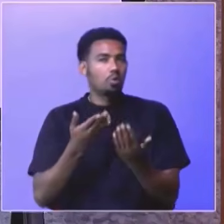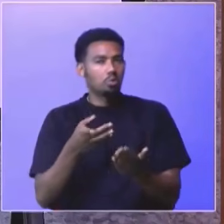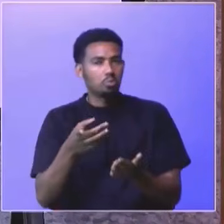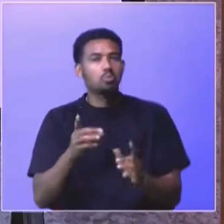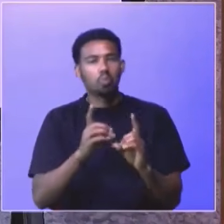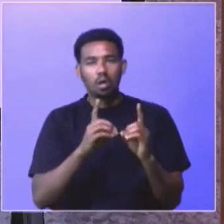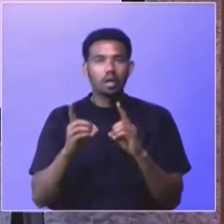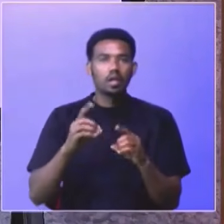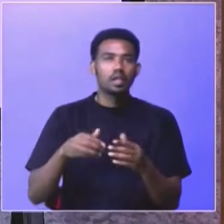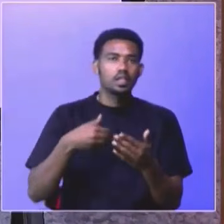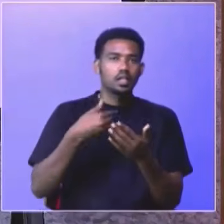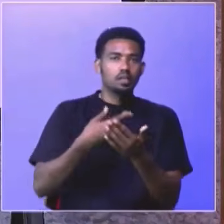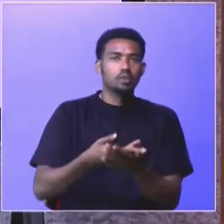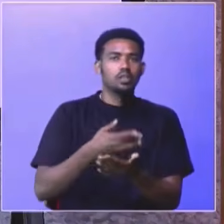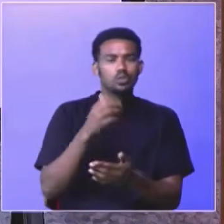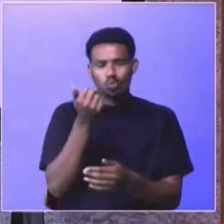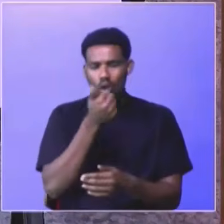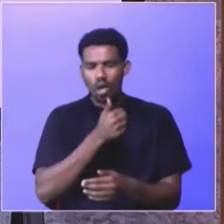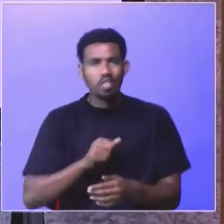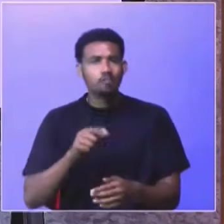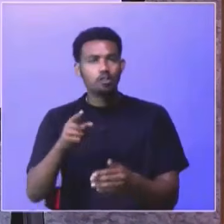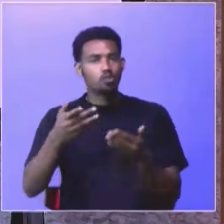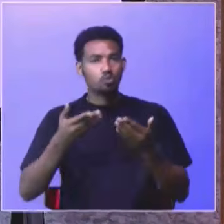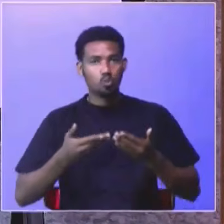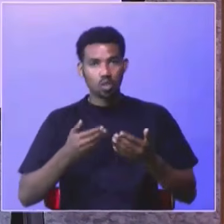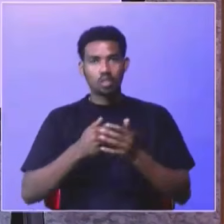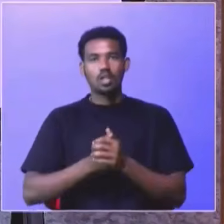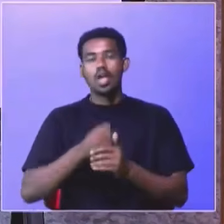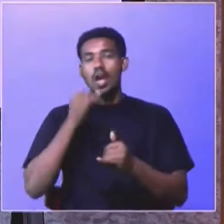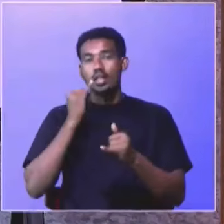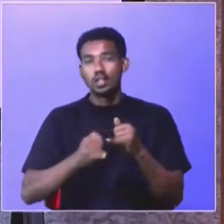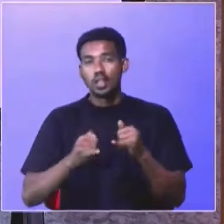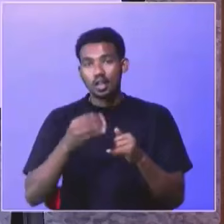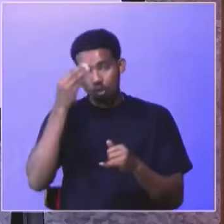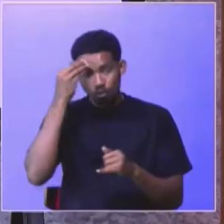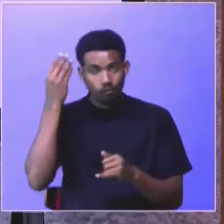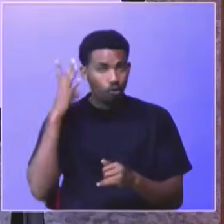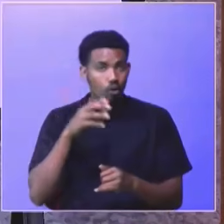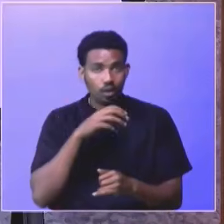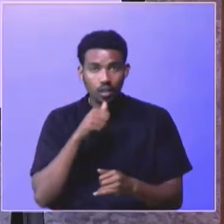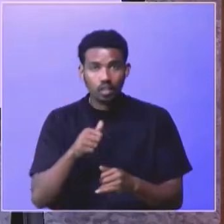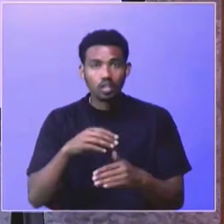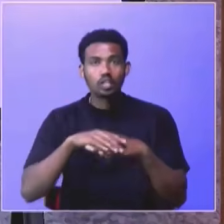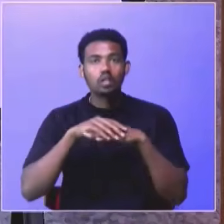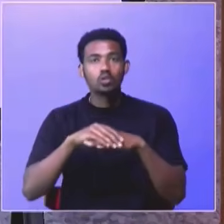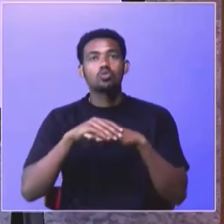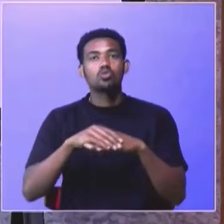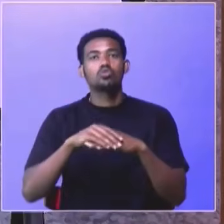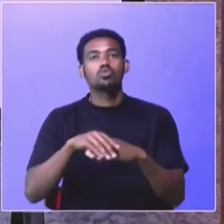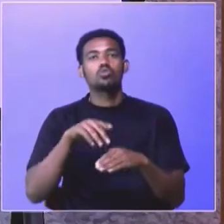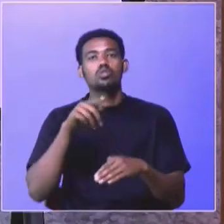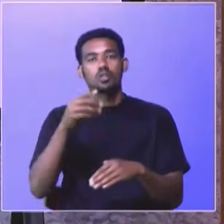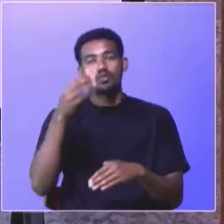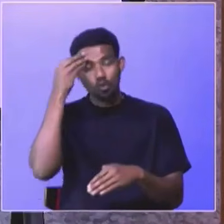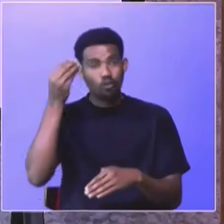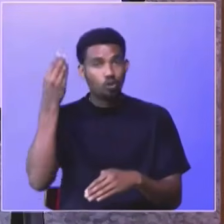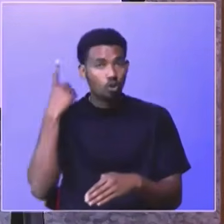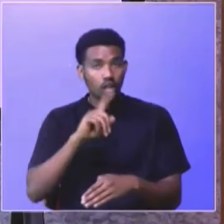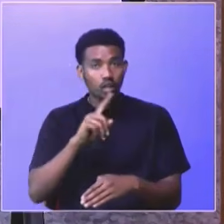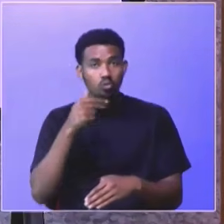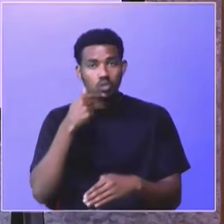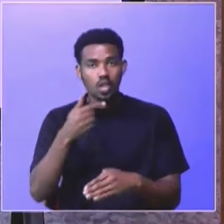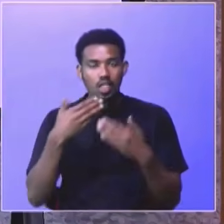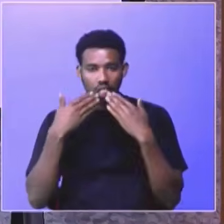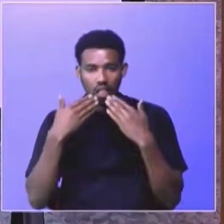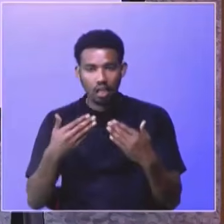And it depends whatever you want. At the end, don't forget, after you introduce yourself, don't forget to say